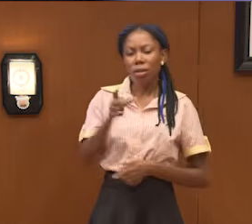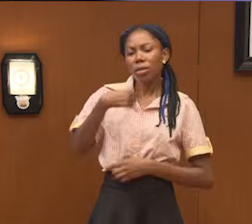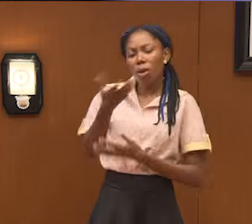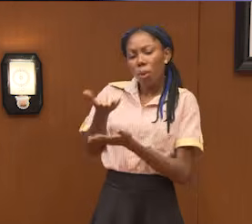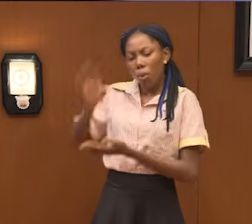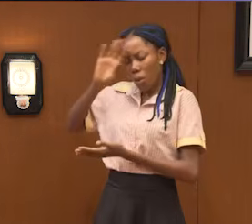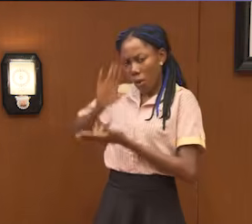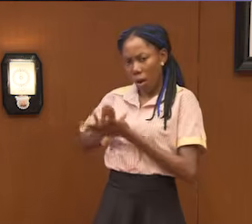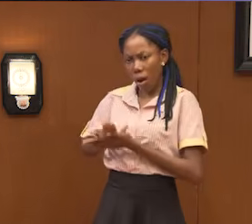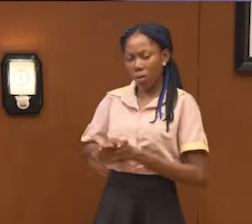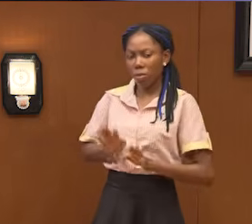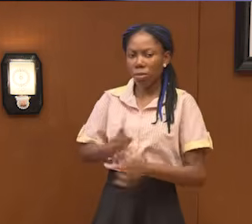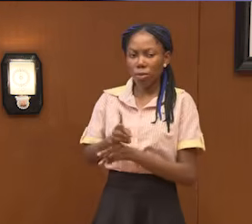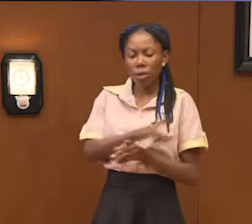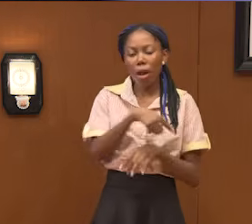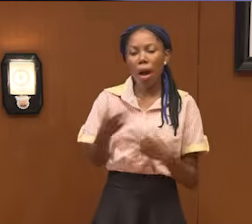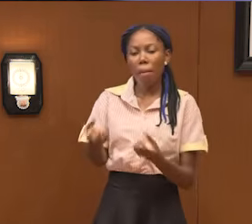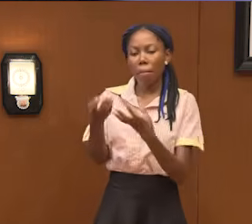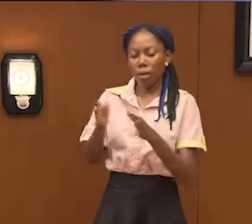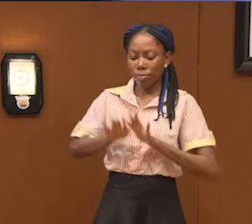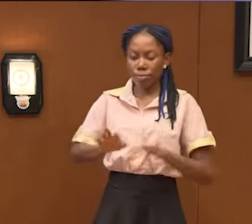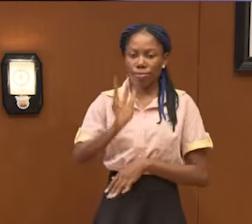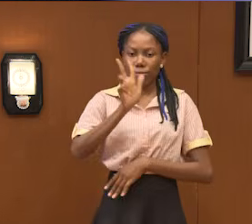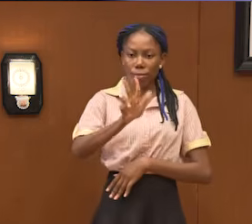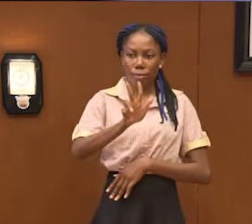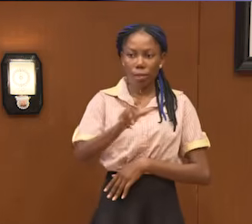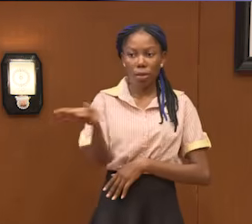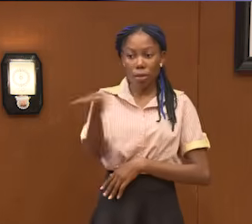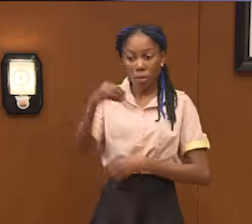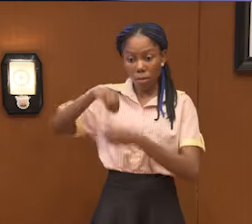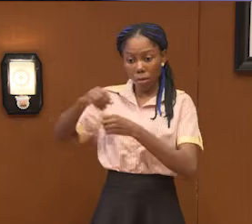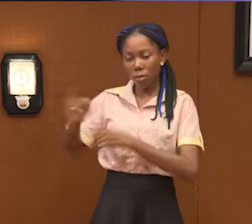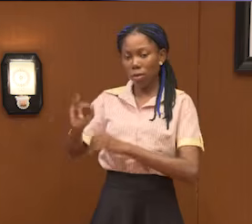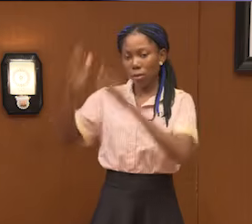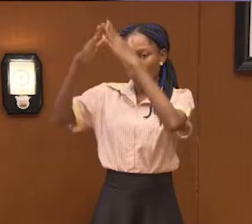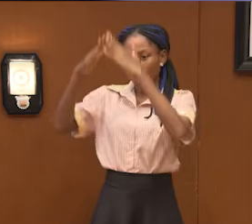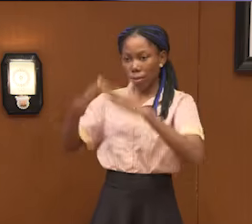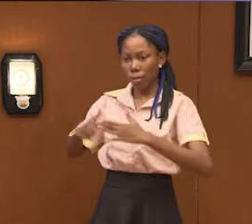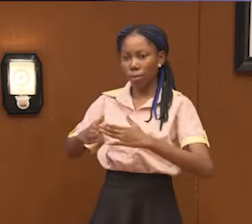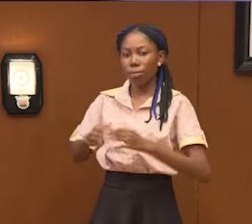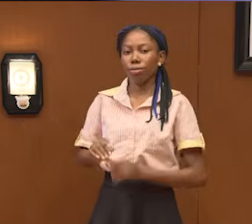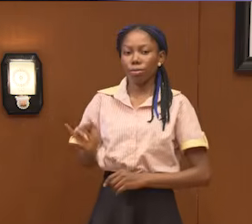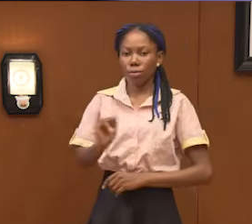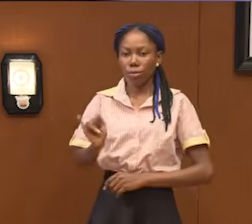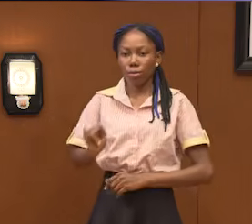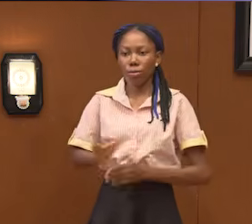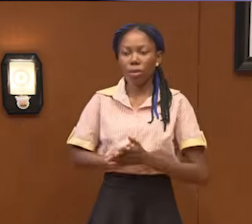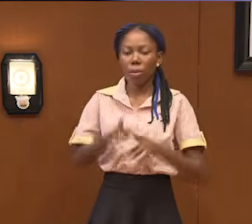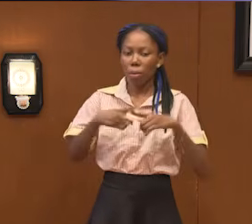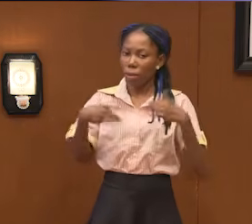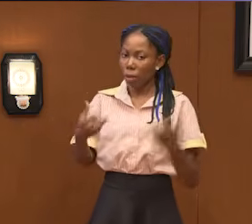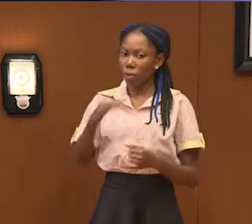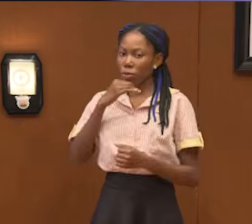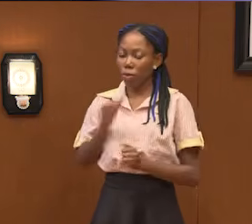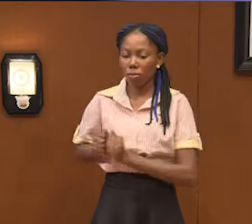children. How many children do you have? 3 children. Are you living together? Yes, we two. You live together in the We city? two. But now we are not